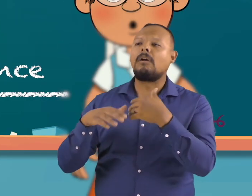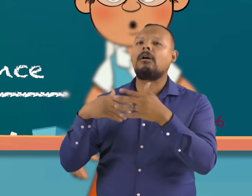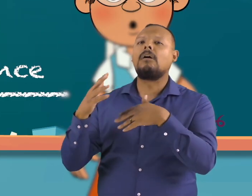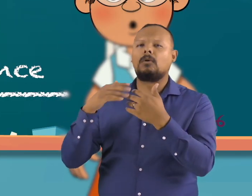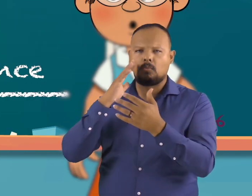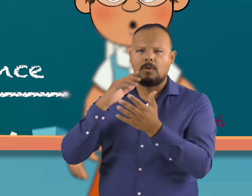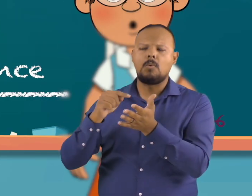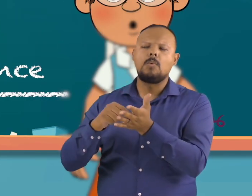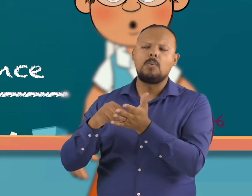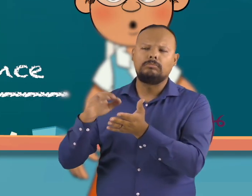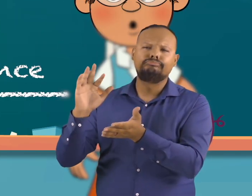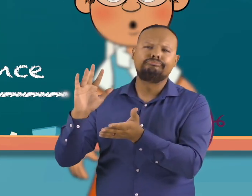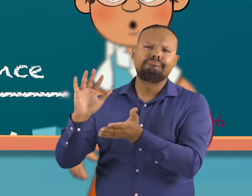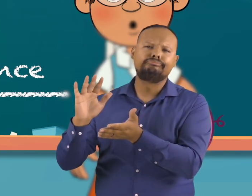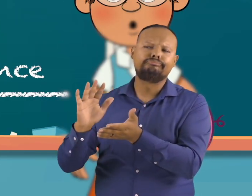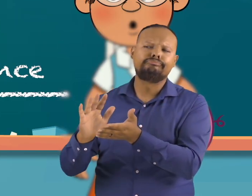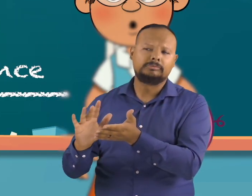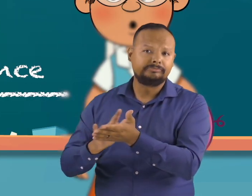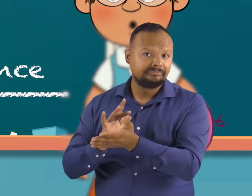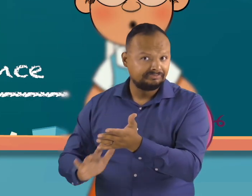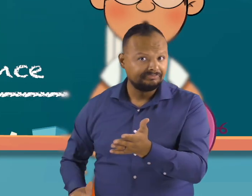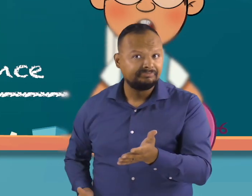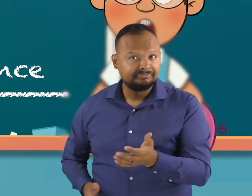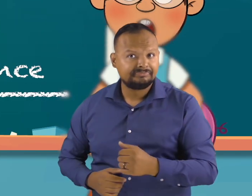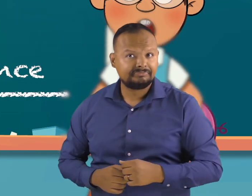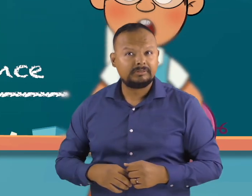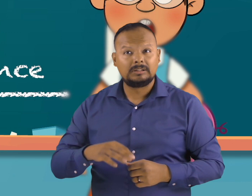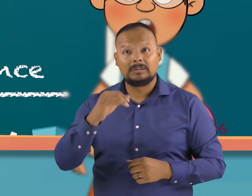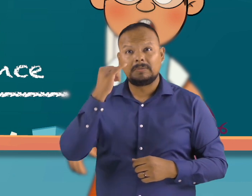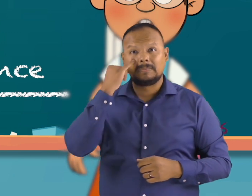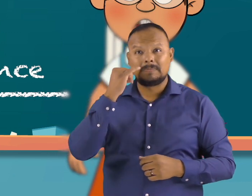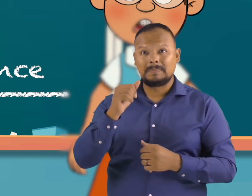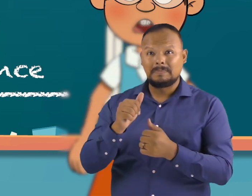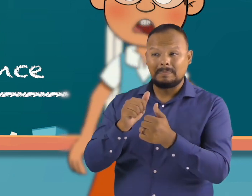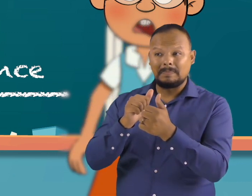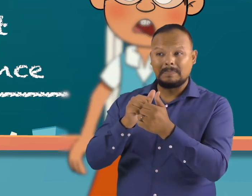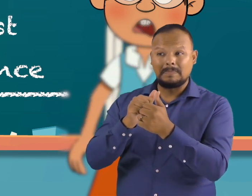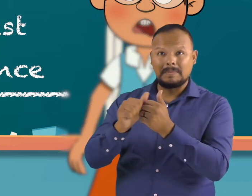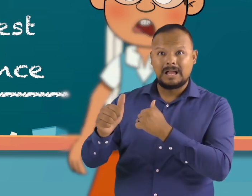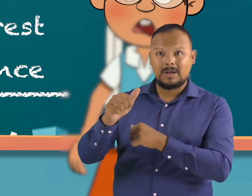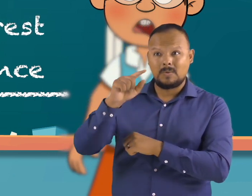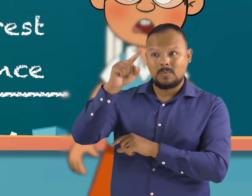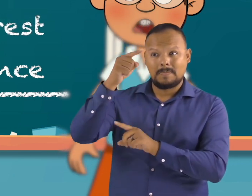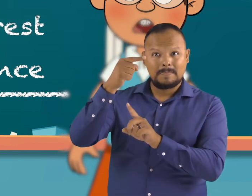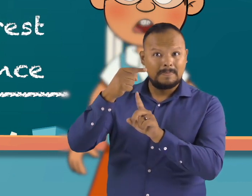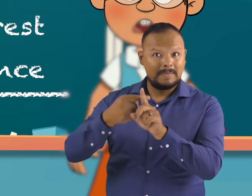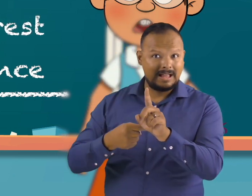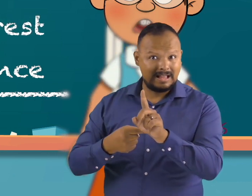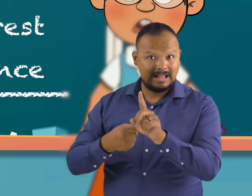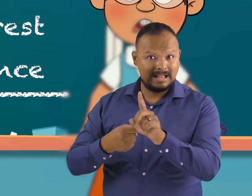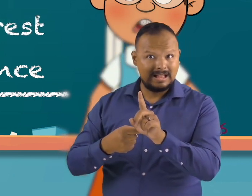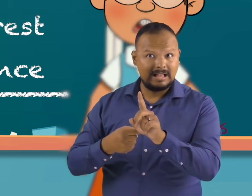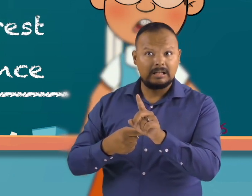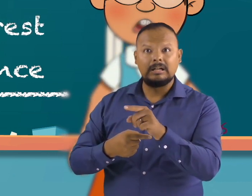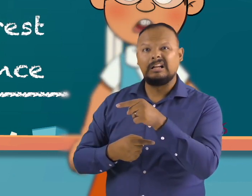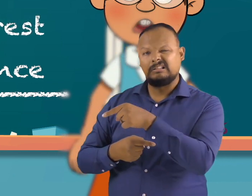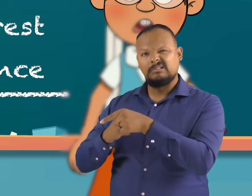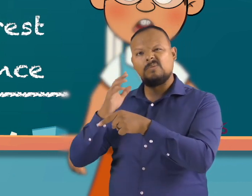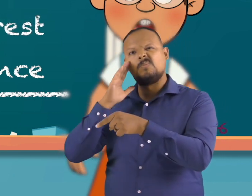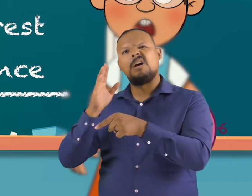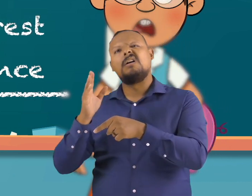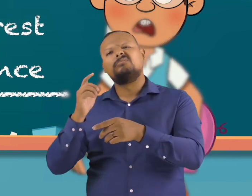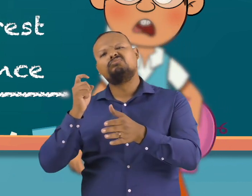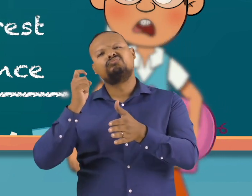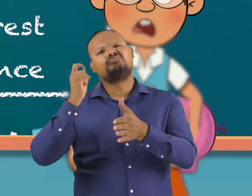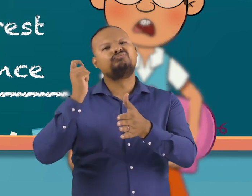card companies also charge you interest if it takes you longer to pay the money back or if you do not pay the